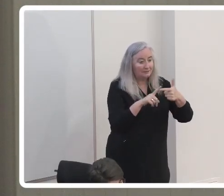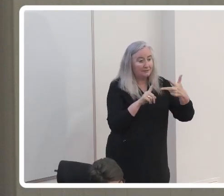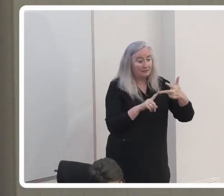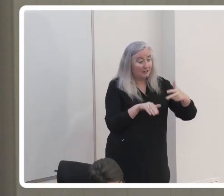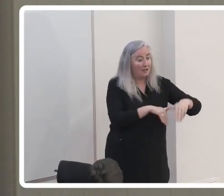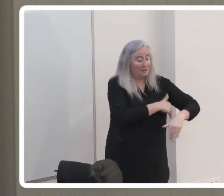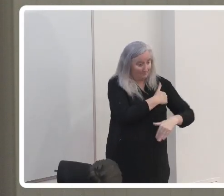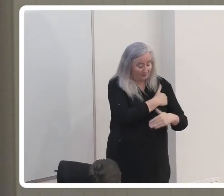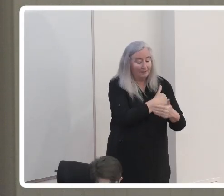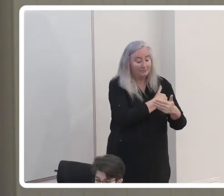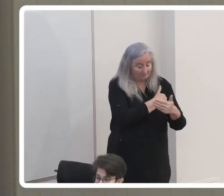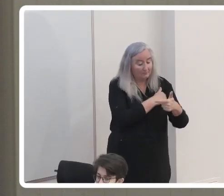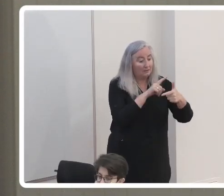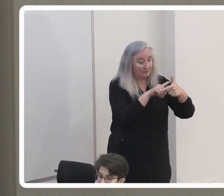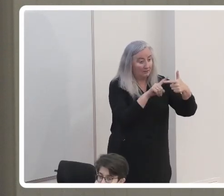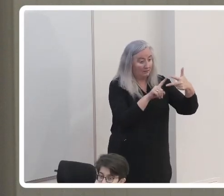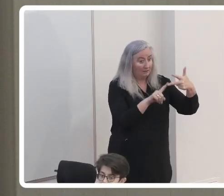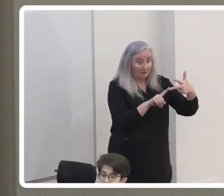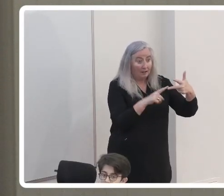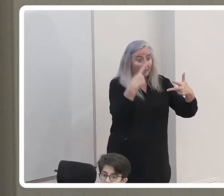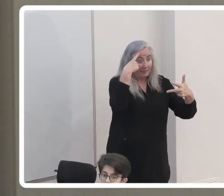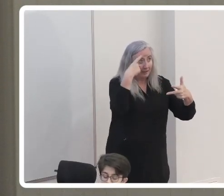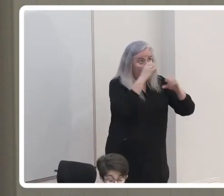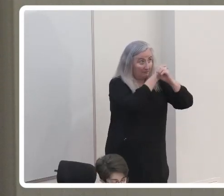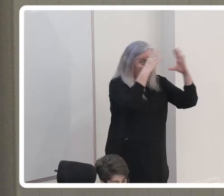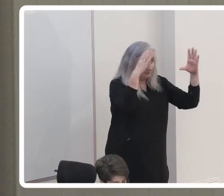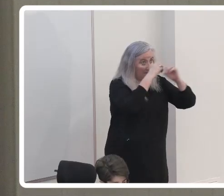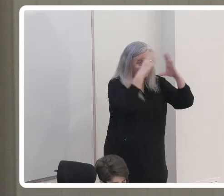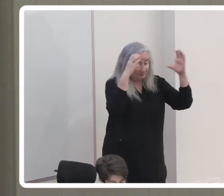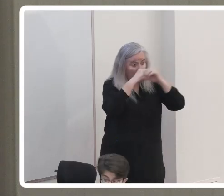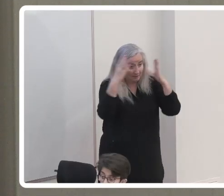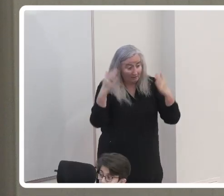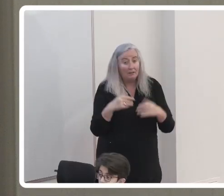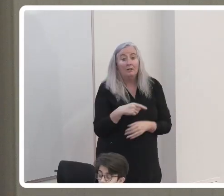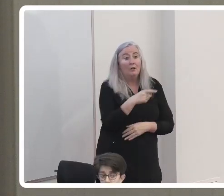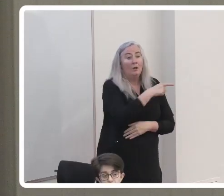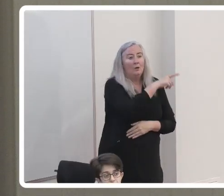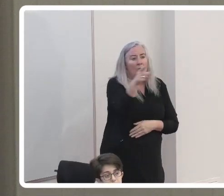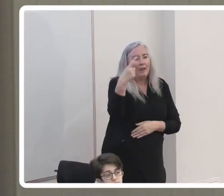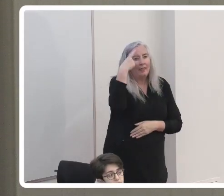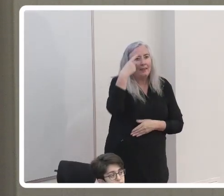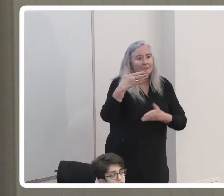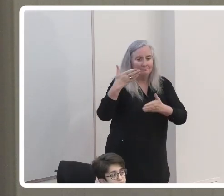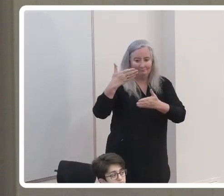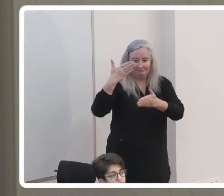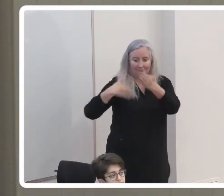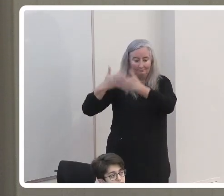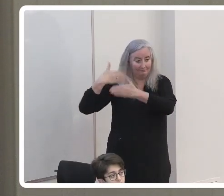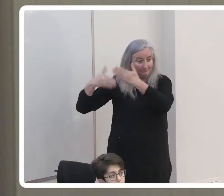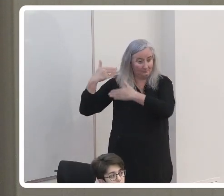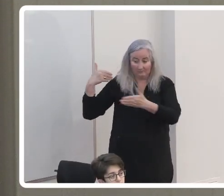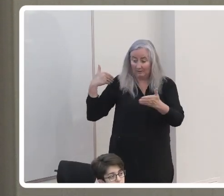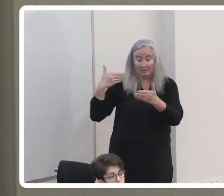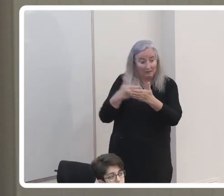see the roles that specific, for instance, UN treaties play within your movements historically, serving as